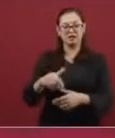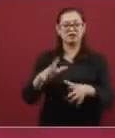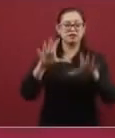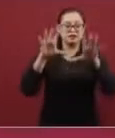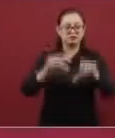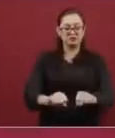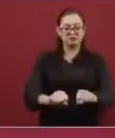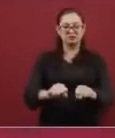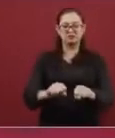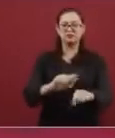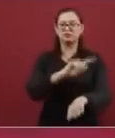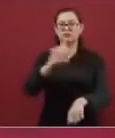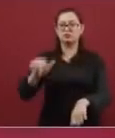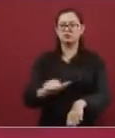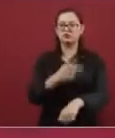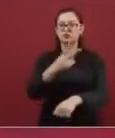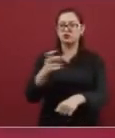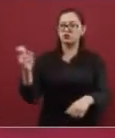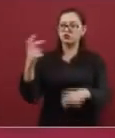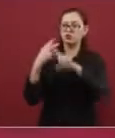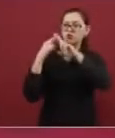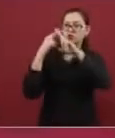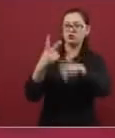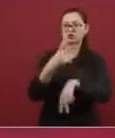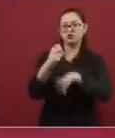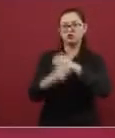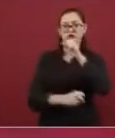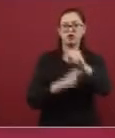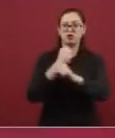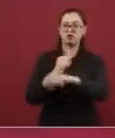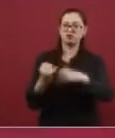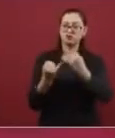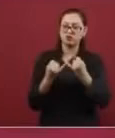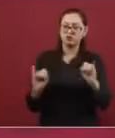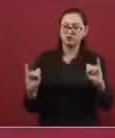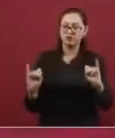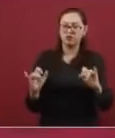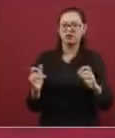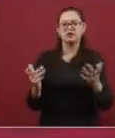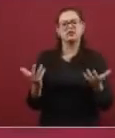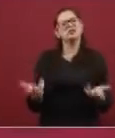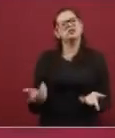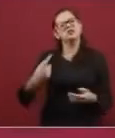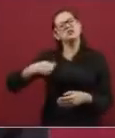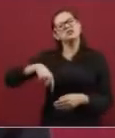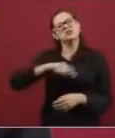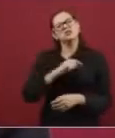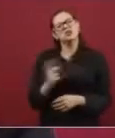and then 200 years of our independence. So how will we